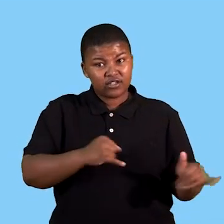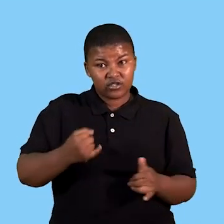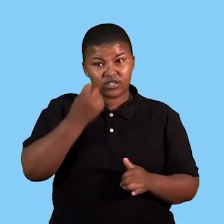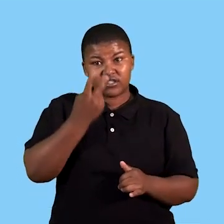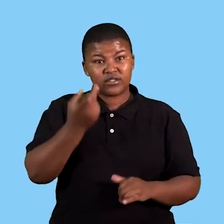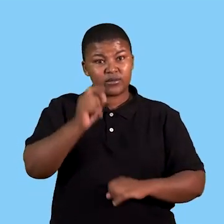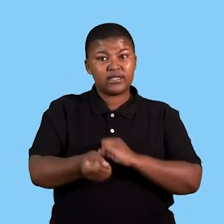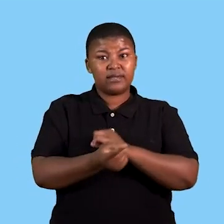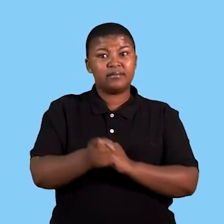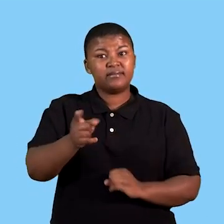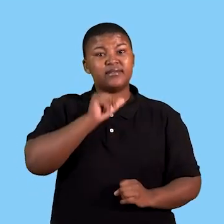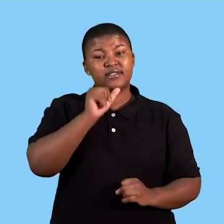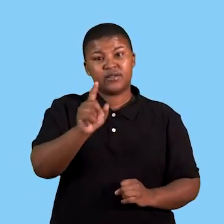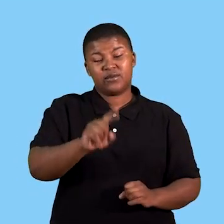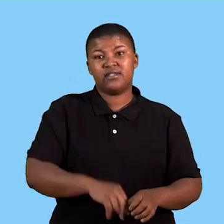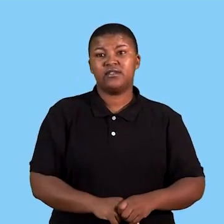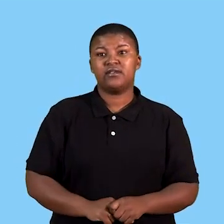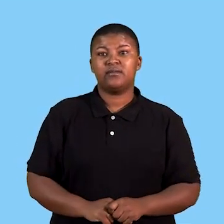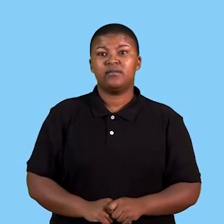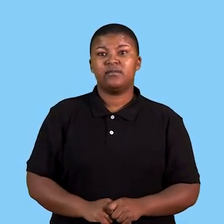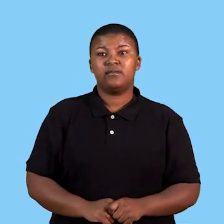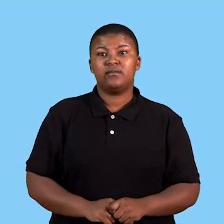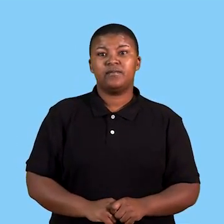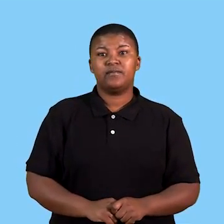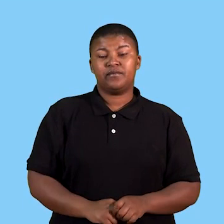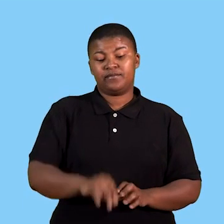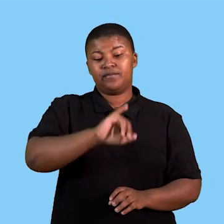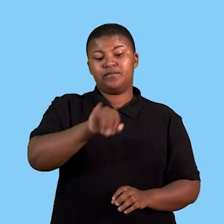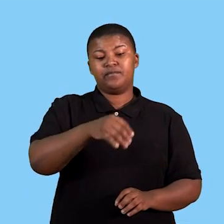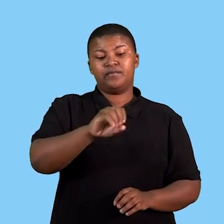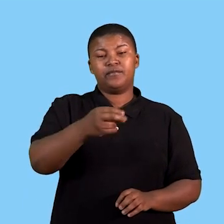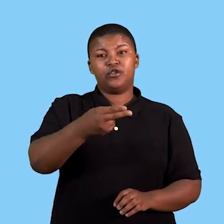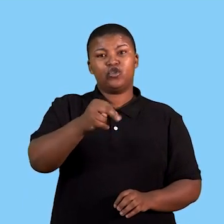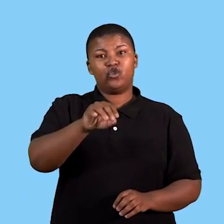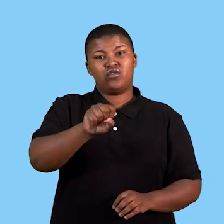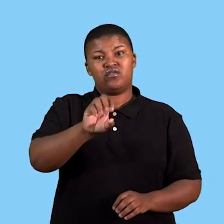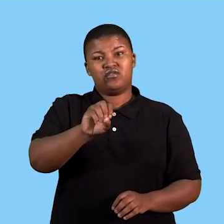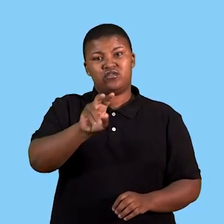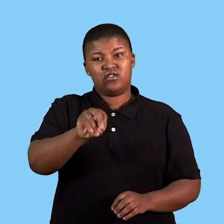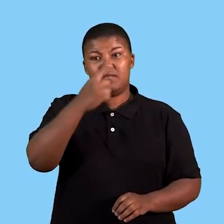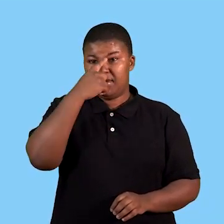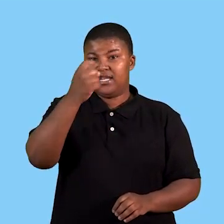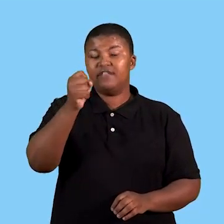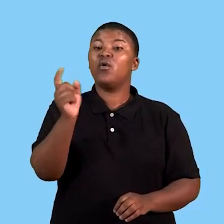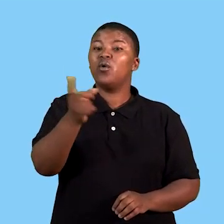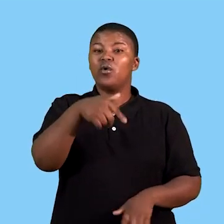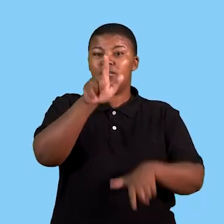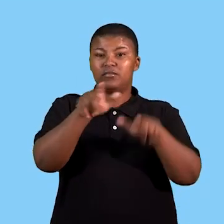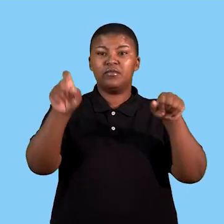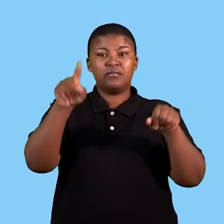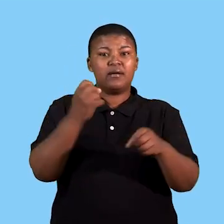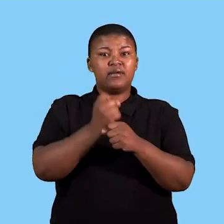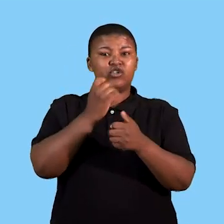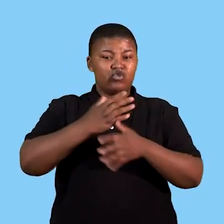on, he states that Johnson believes that all employees must dress in